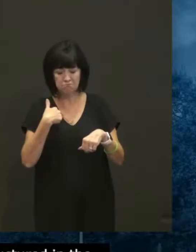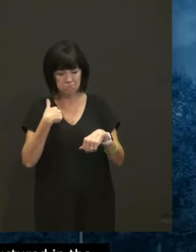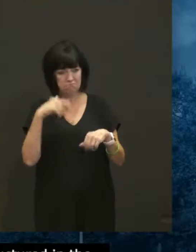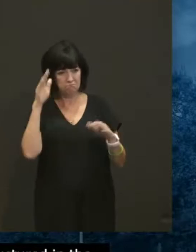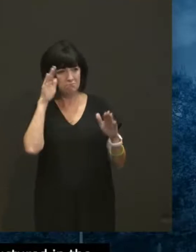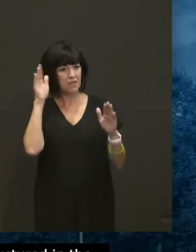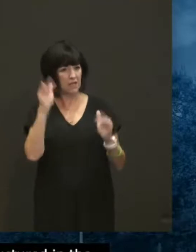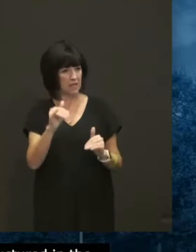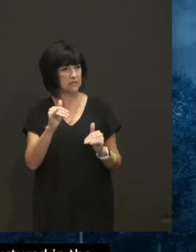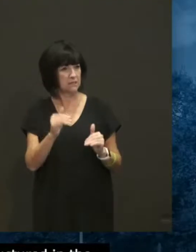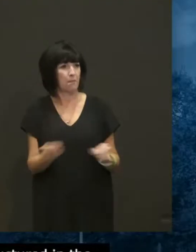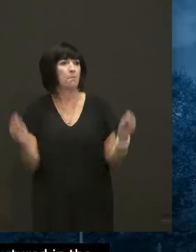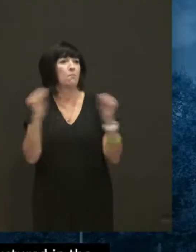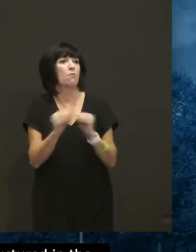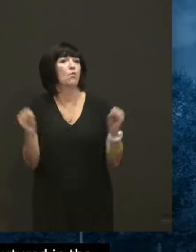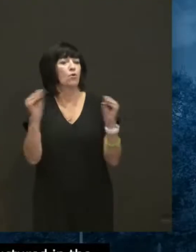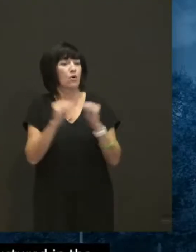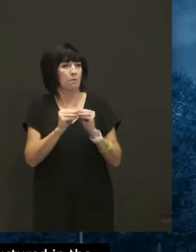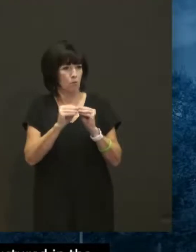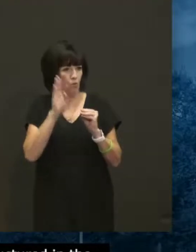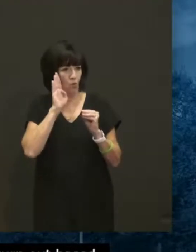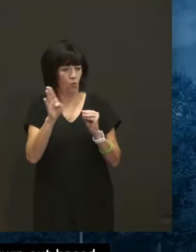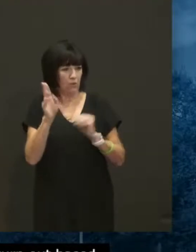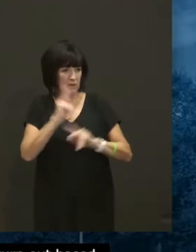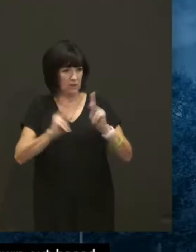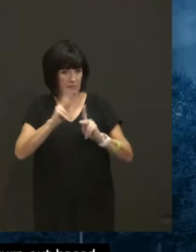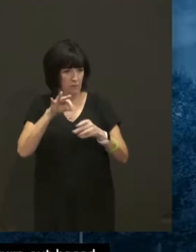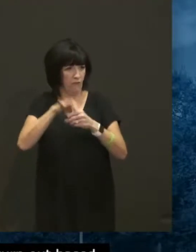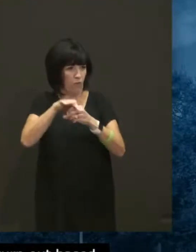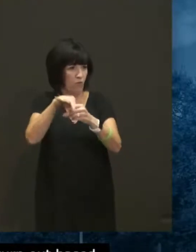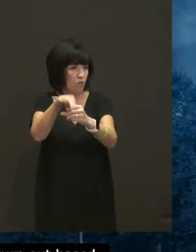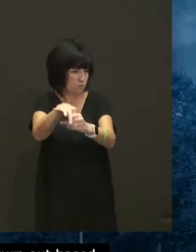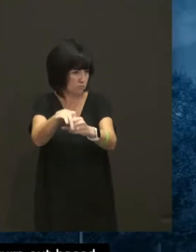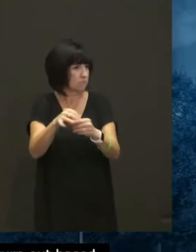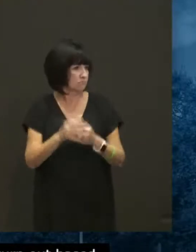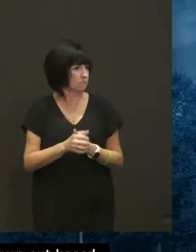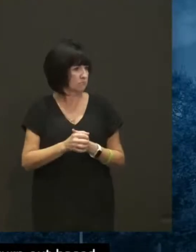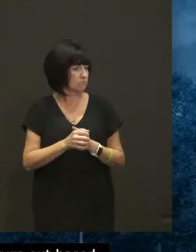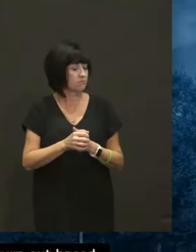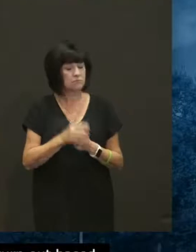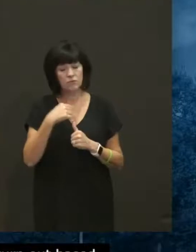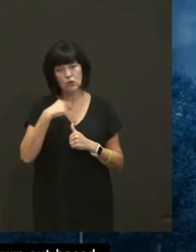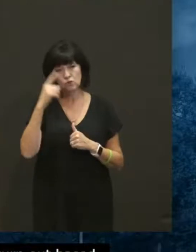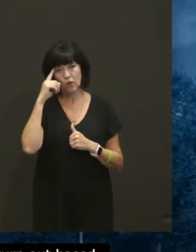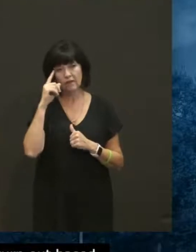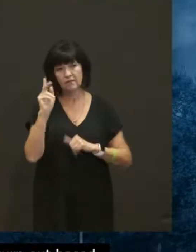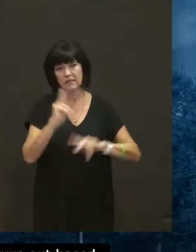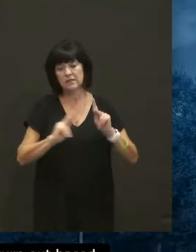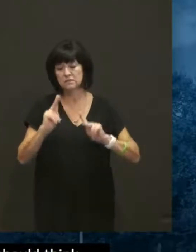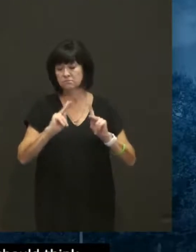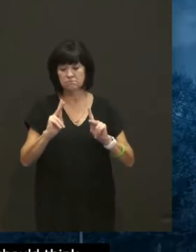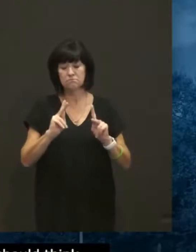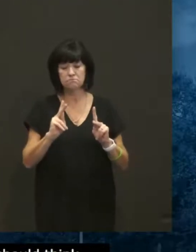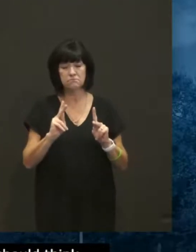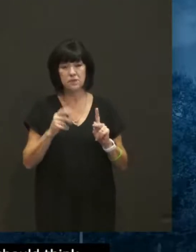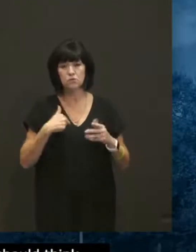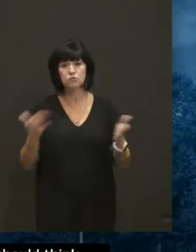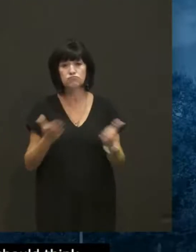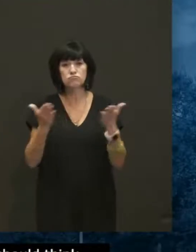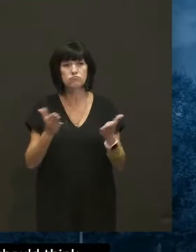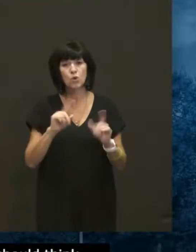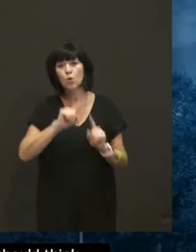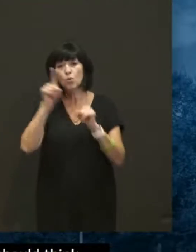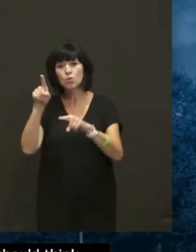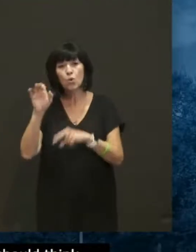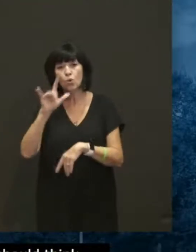what we saw from the primary, and so people should think about maybe getting there early or voting by mail